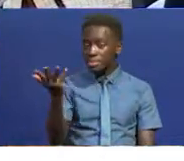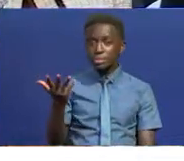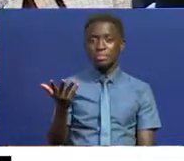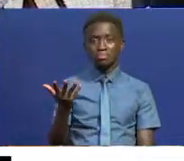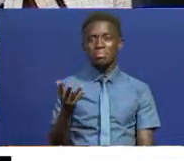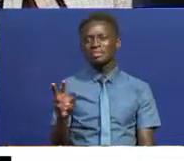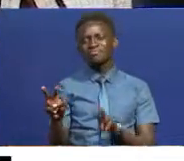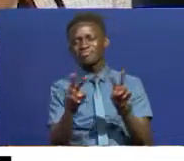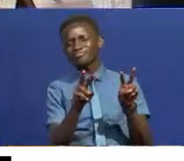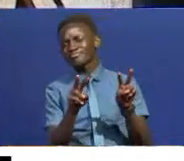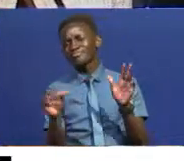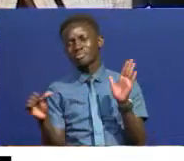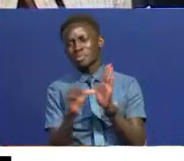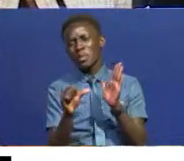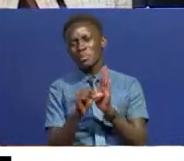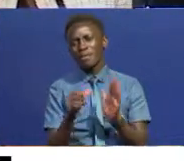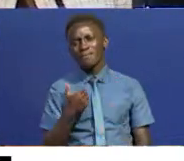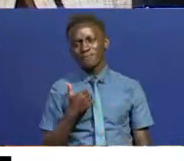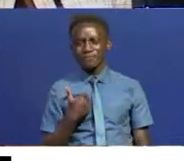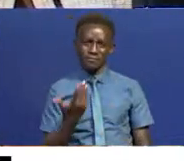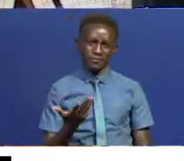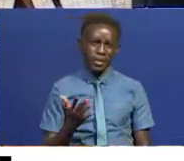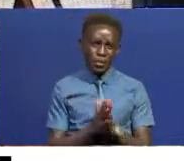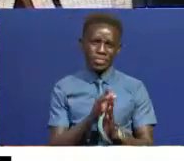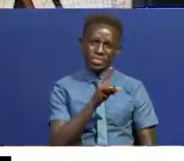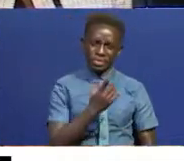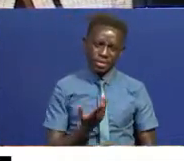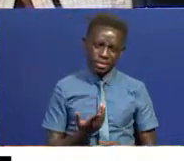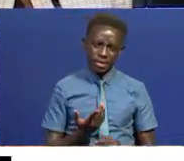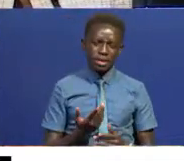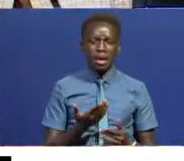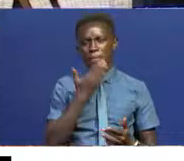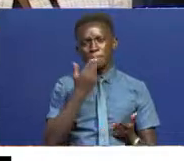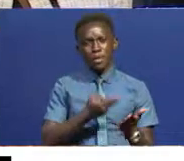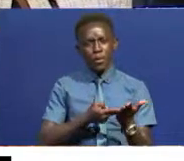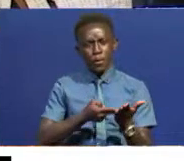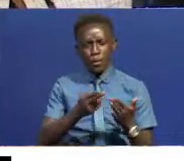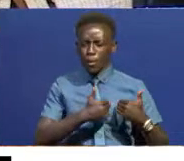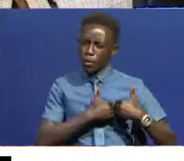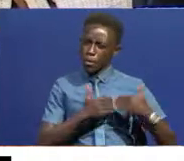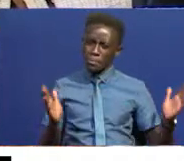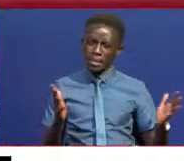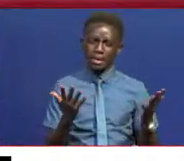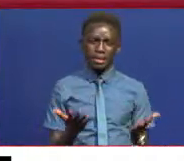So let's be honest and let's be truthful, and it's the time.